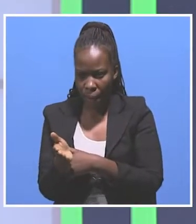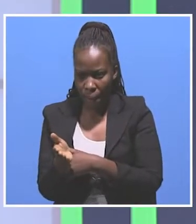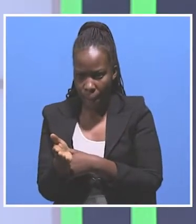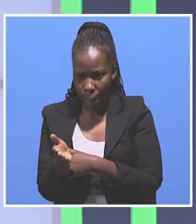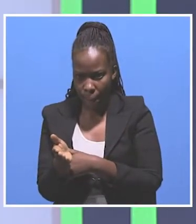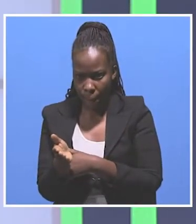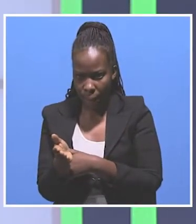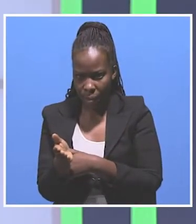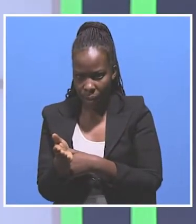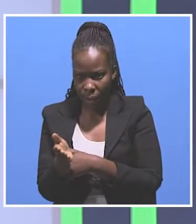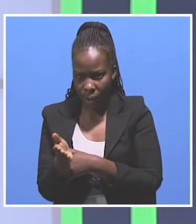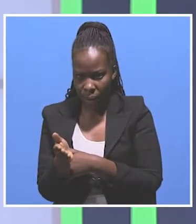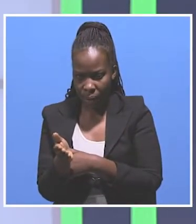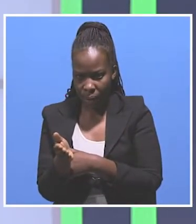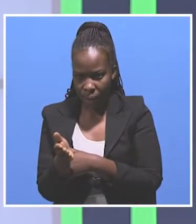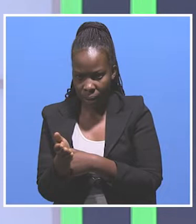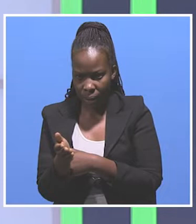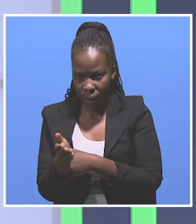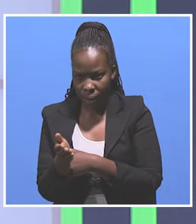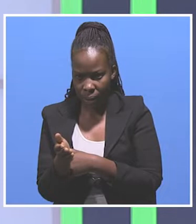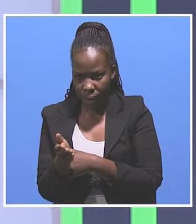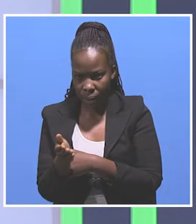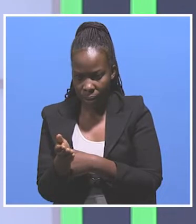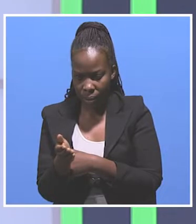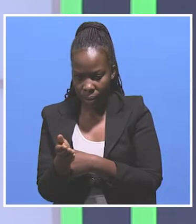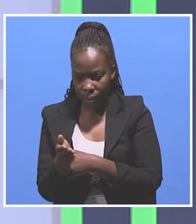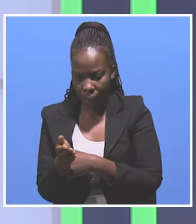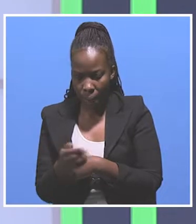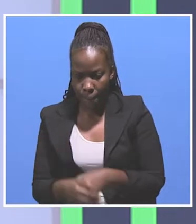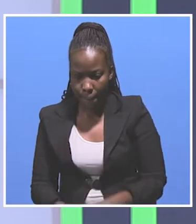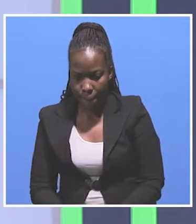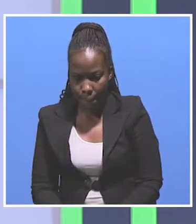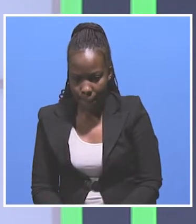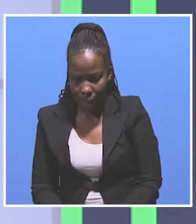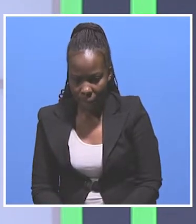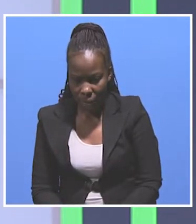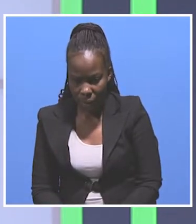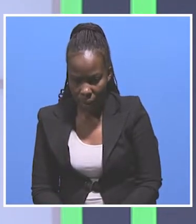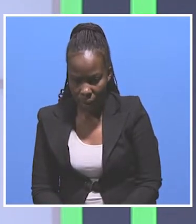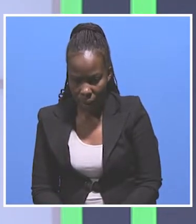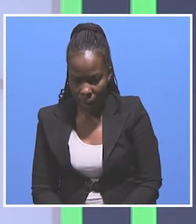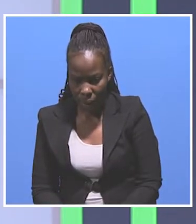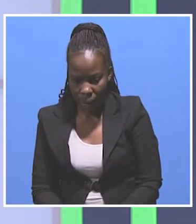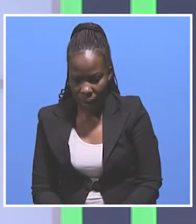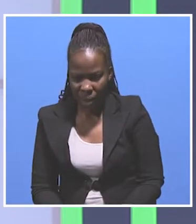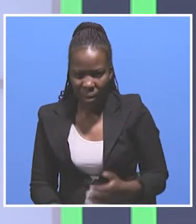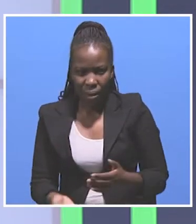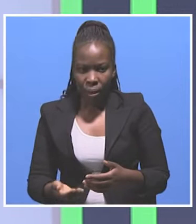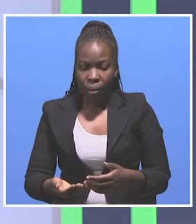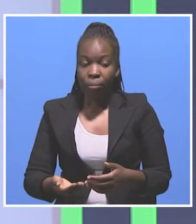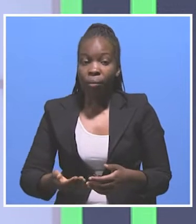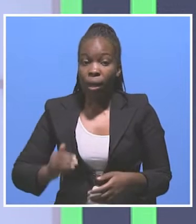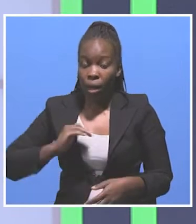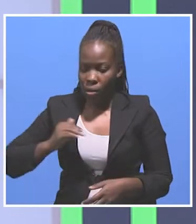some ladies that are pregnant, and you'd find that at some point their BP is usually high, and then they